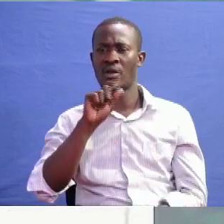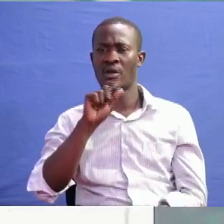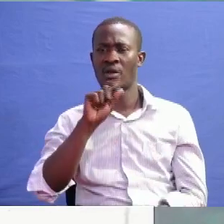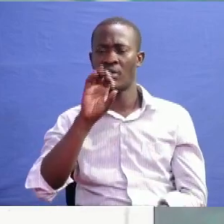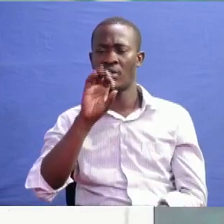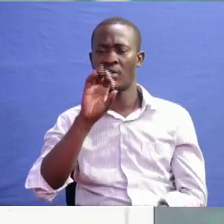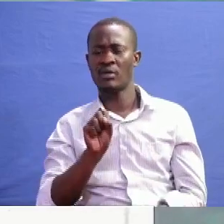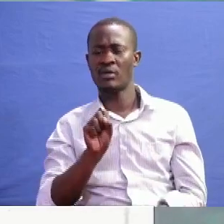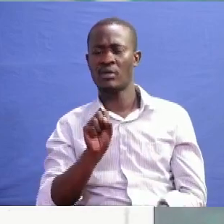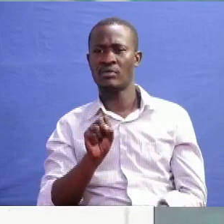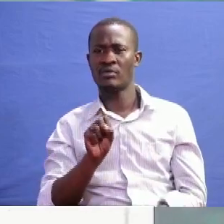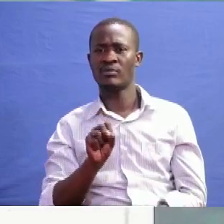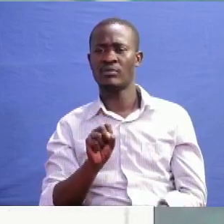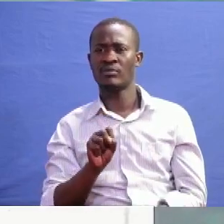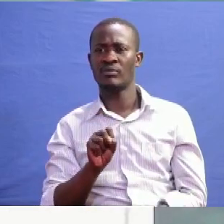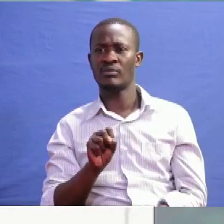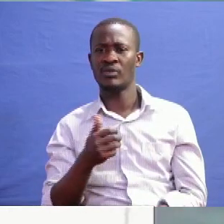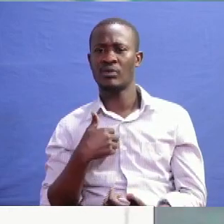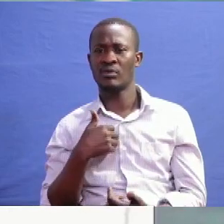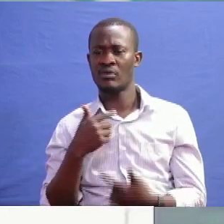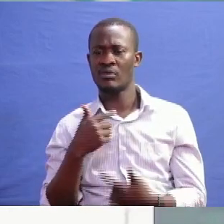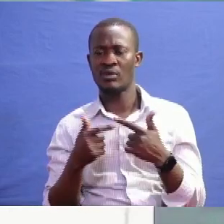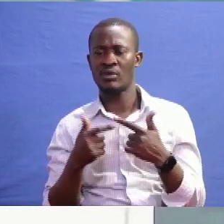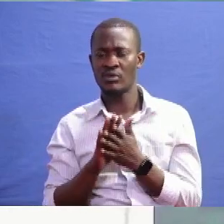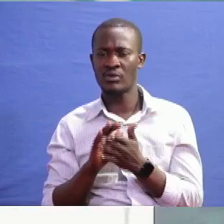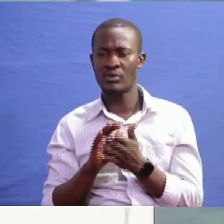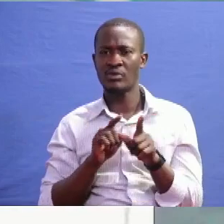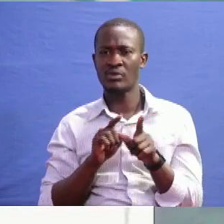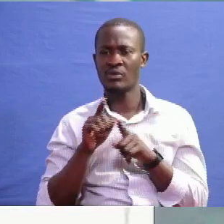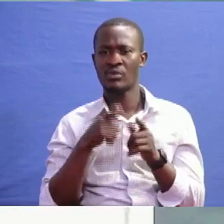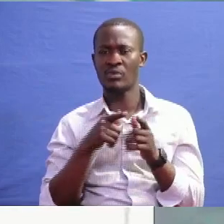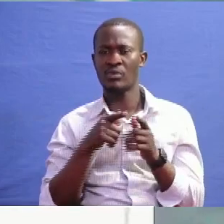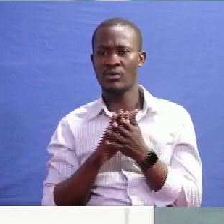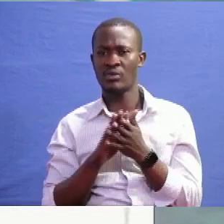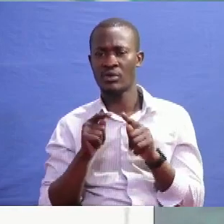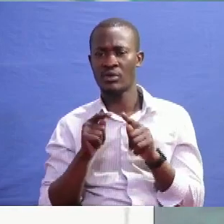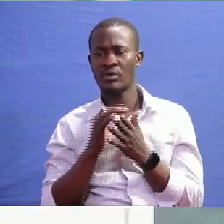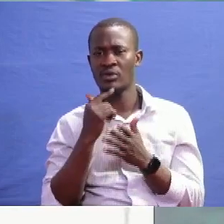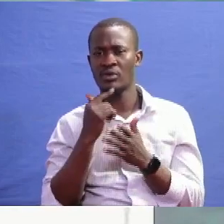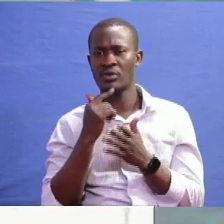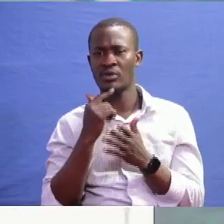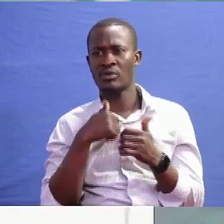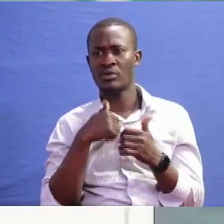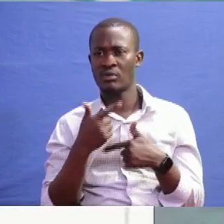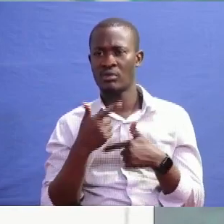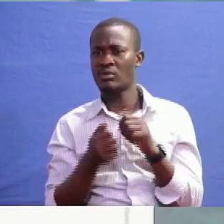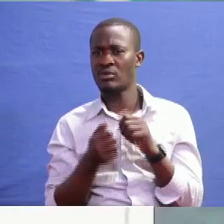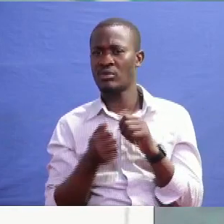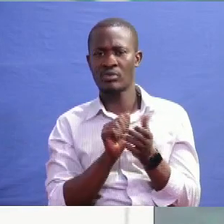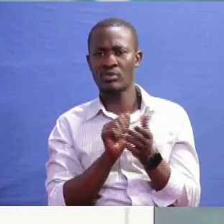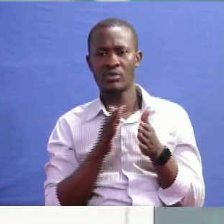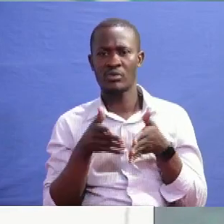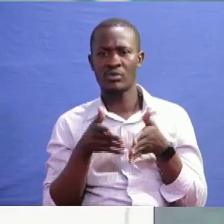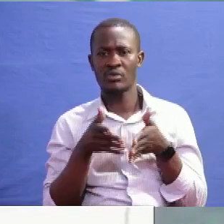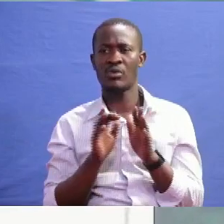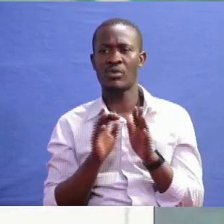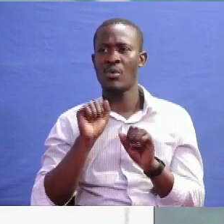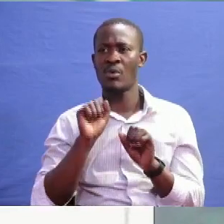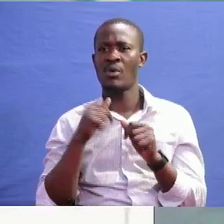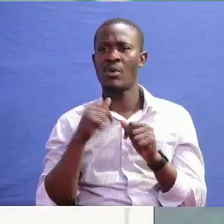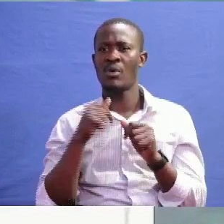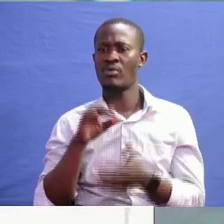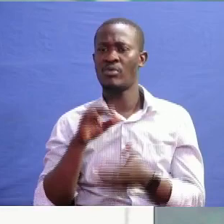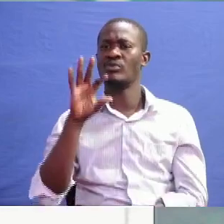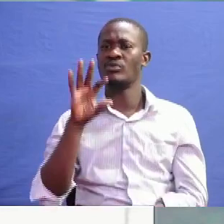us. We are now approaching Safaricom, but what we're trying to say is that you cannot cheat your way into this model. Okay. We will be able to